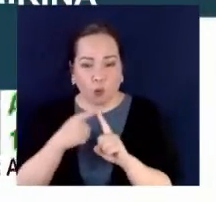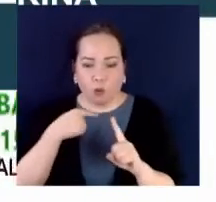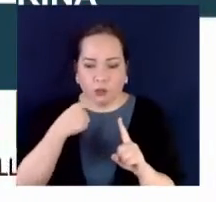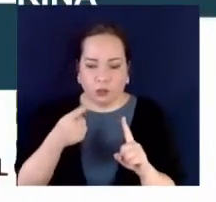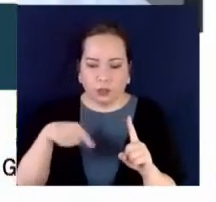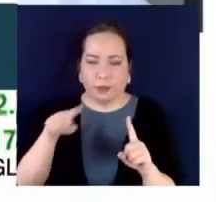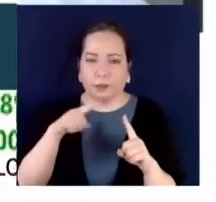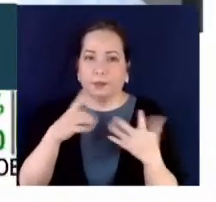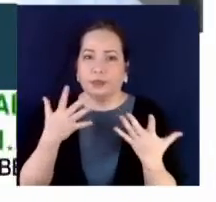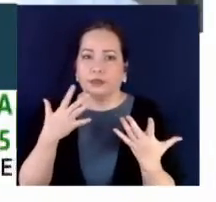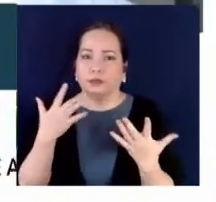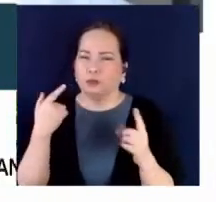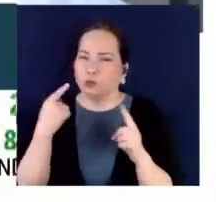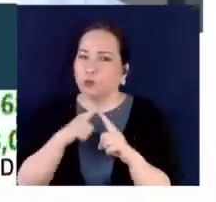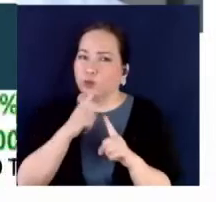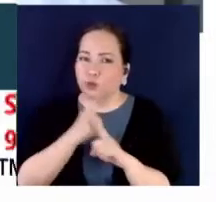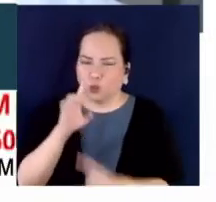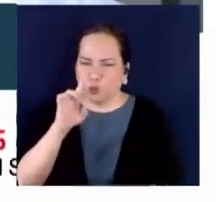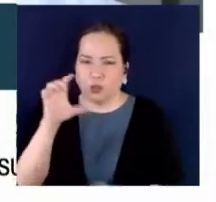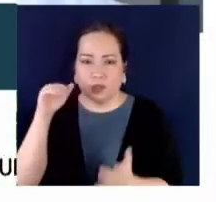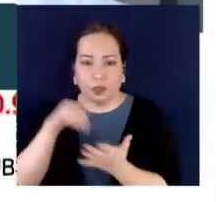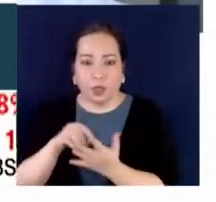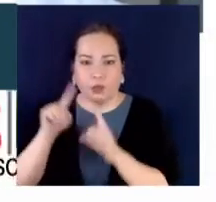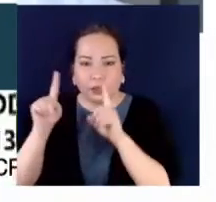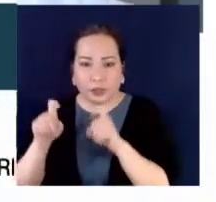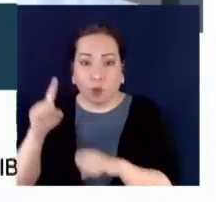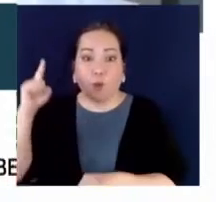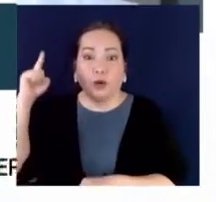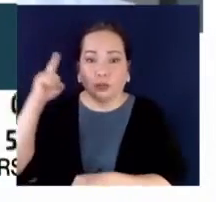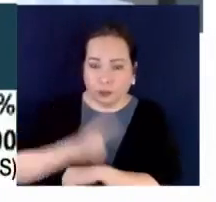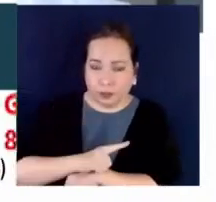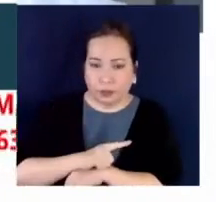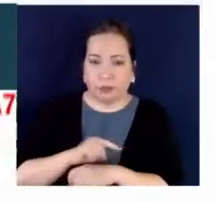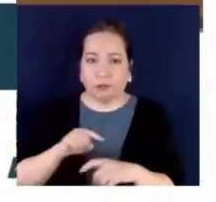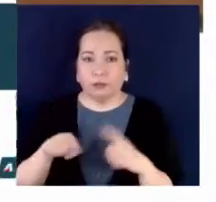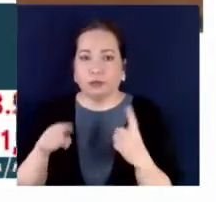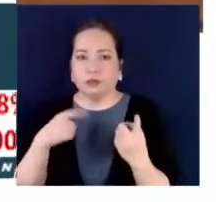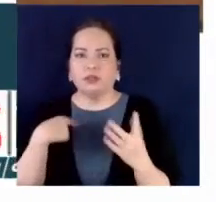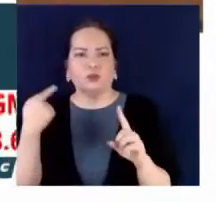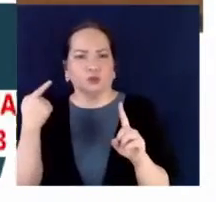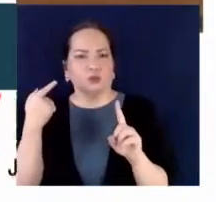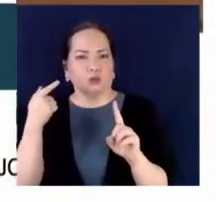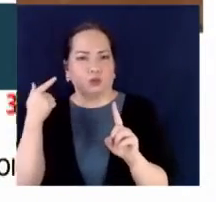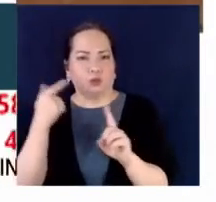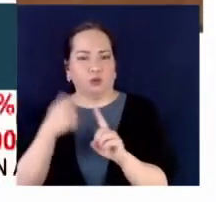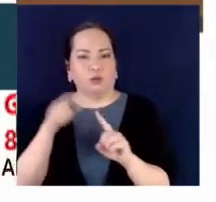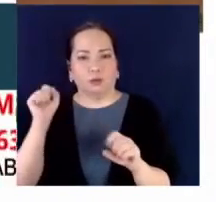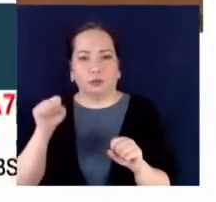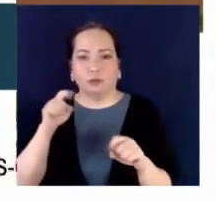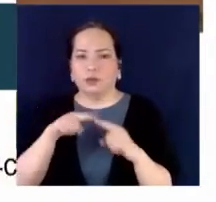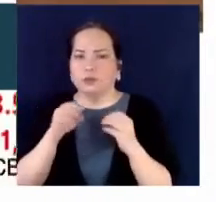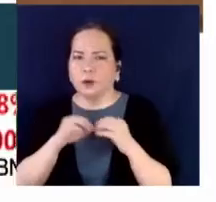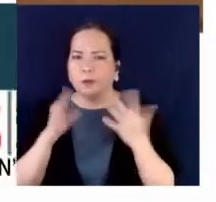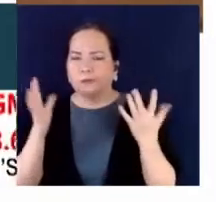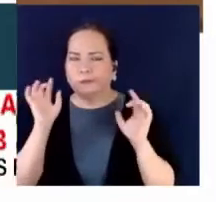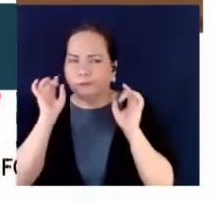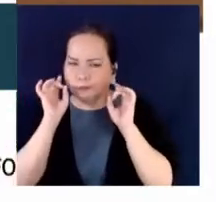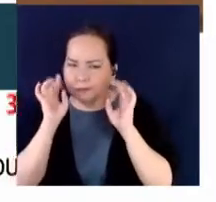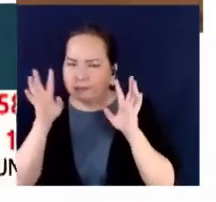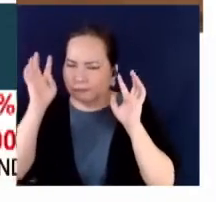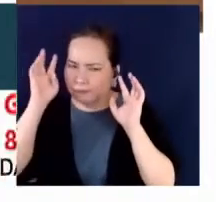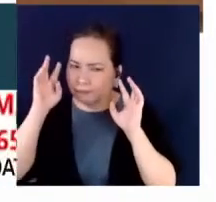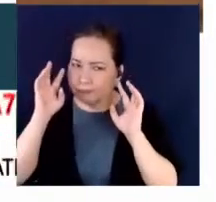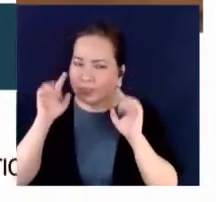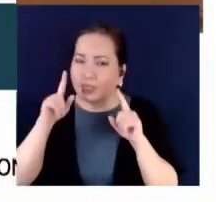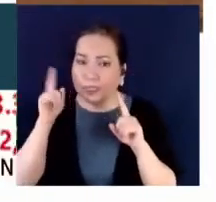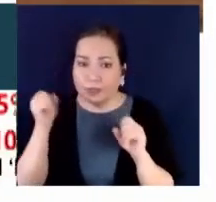be targeting 100,000 tests per day. And that is the objective. What would be most critical also, that once we test, we also